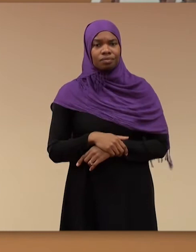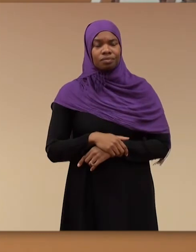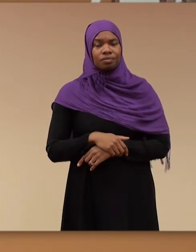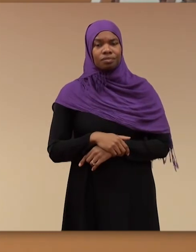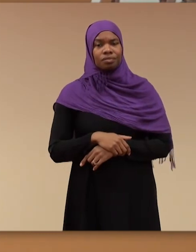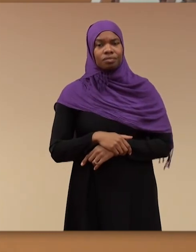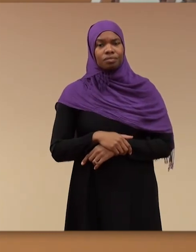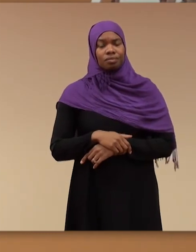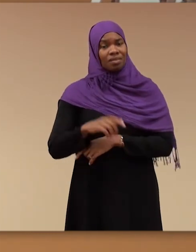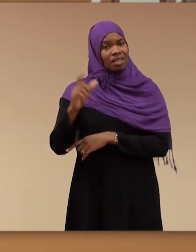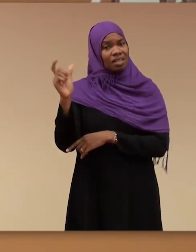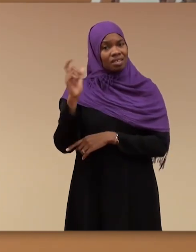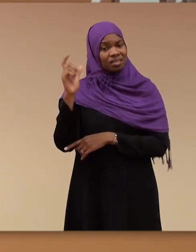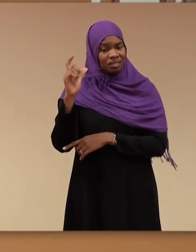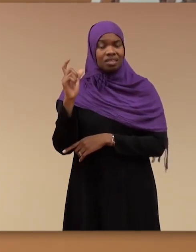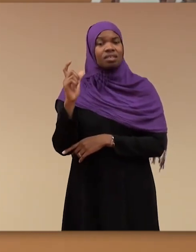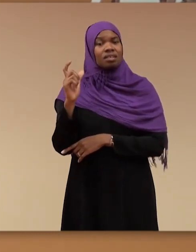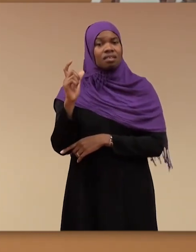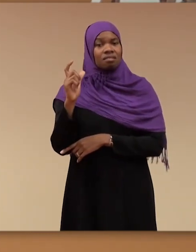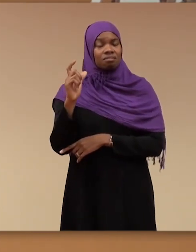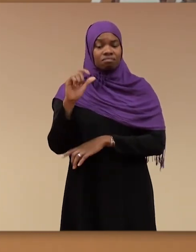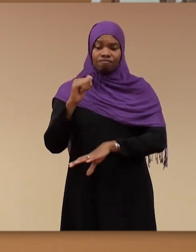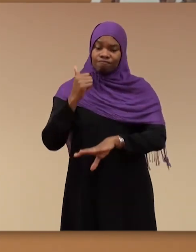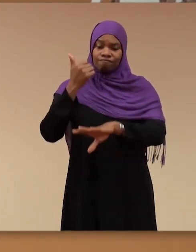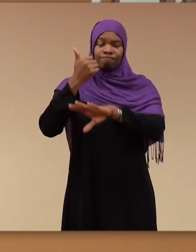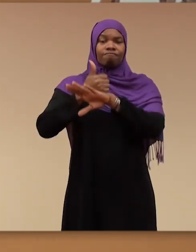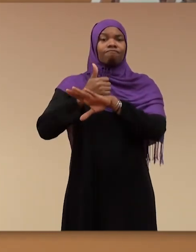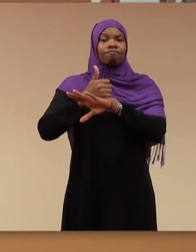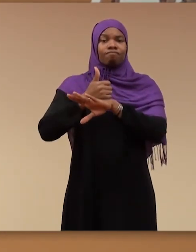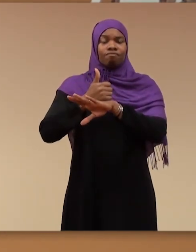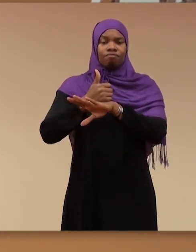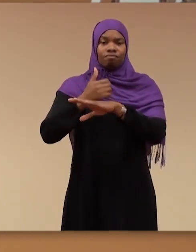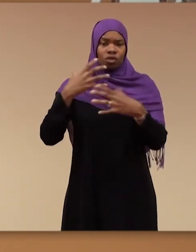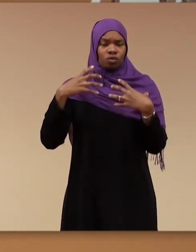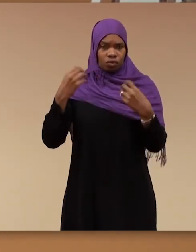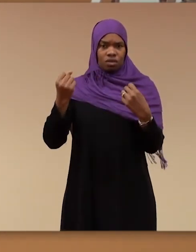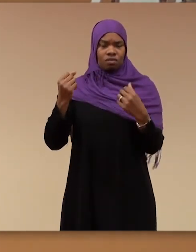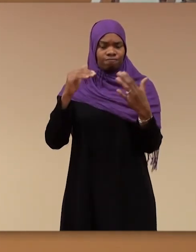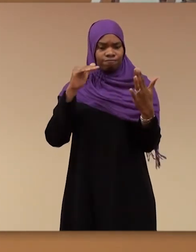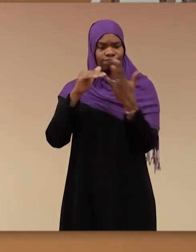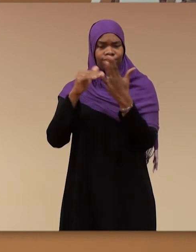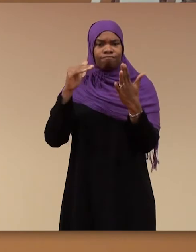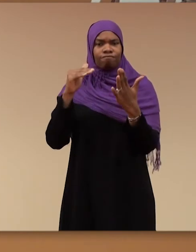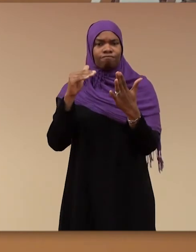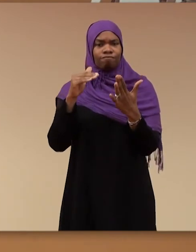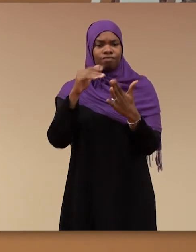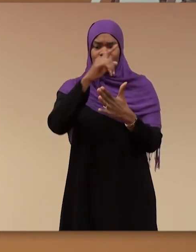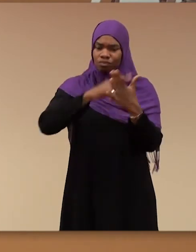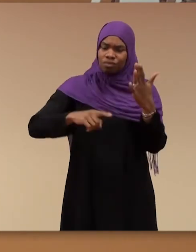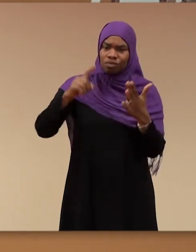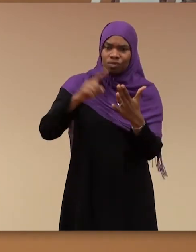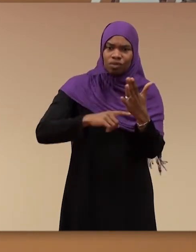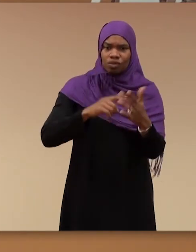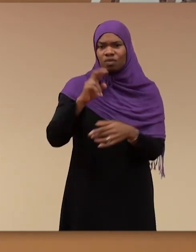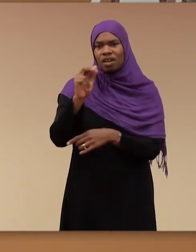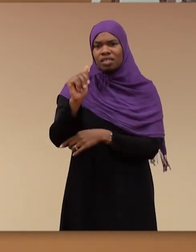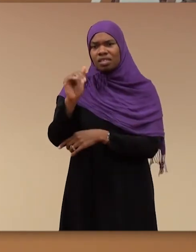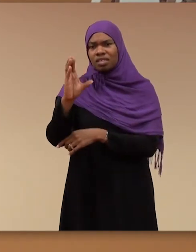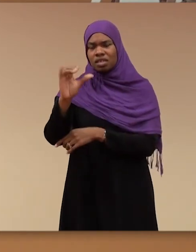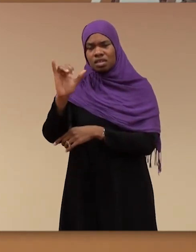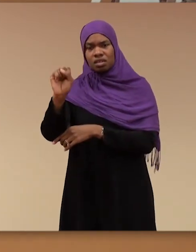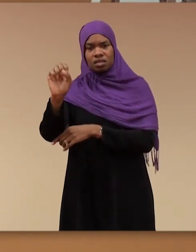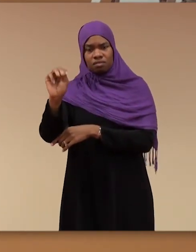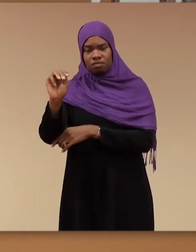strong against racism and tells you 1,400 years ago, not only 60 years ago, that